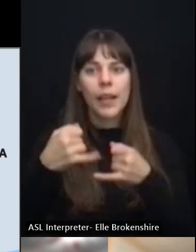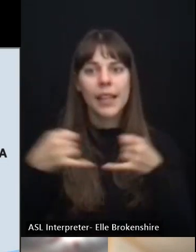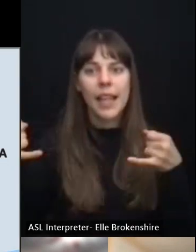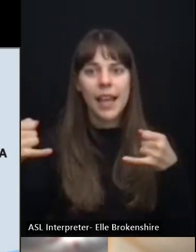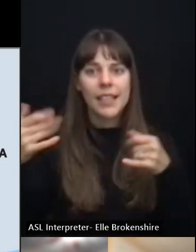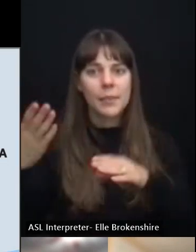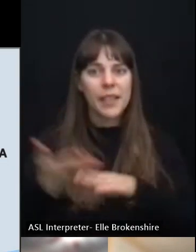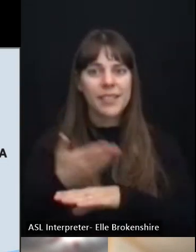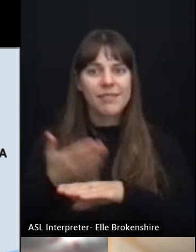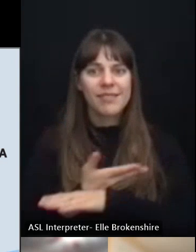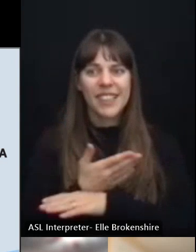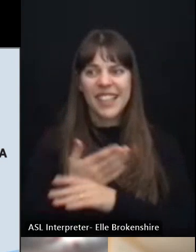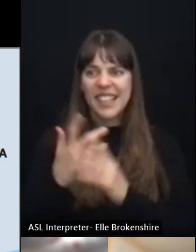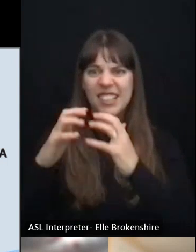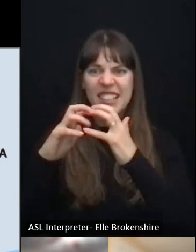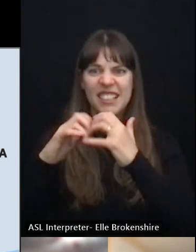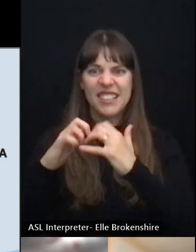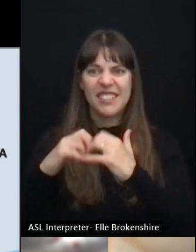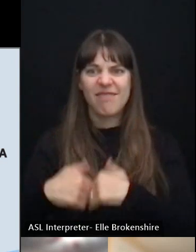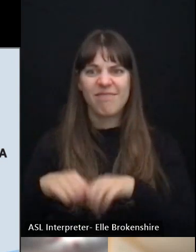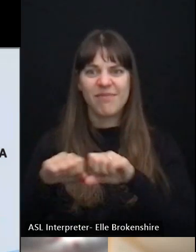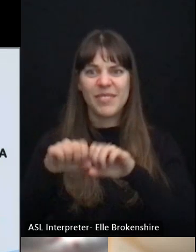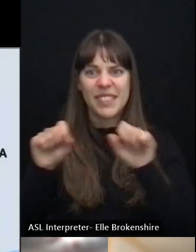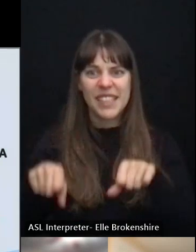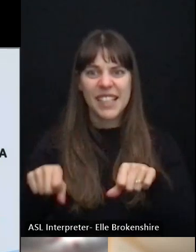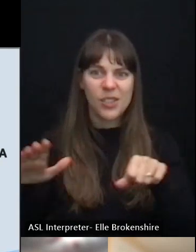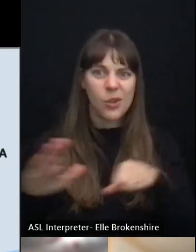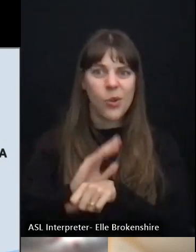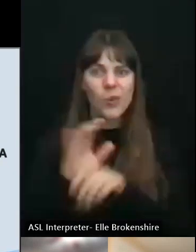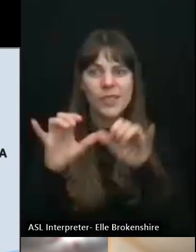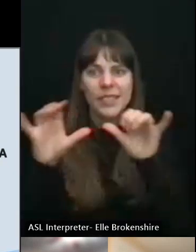crumbliest station in the whole system, isn't it?